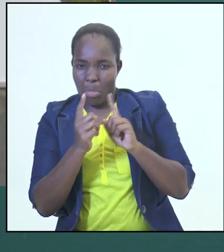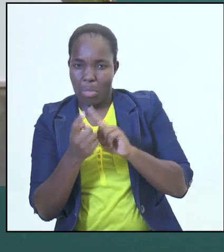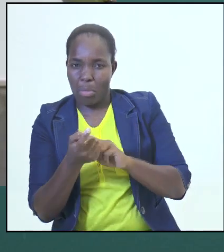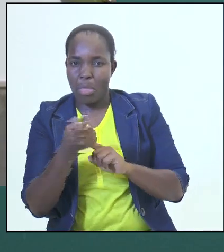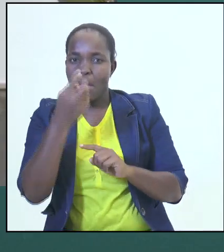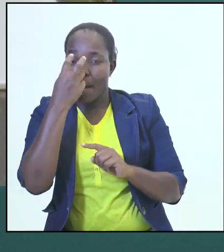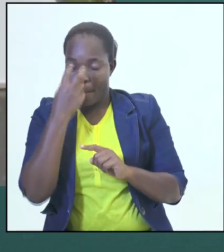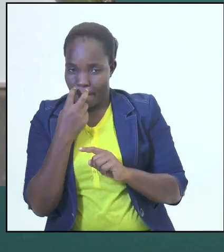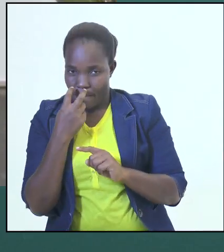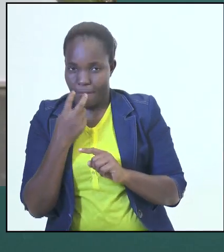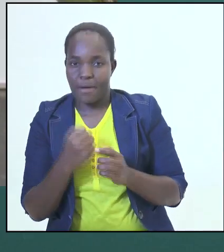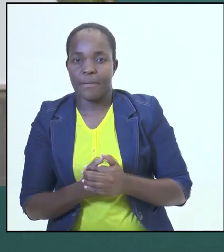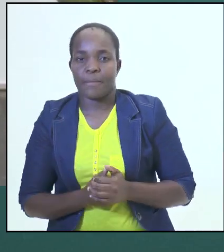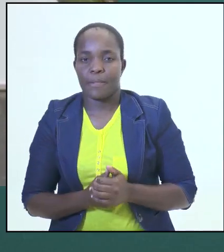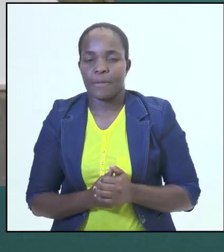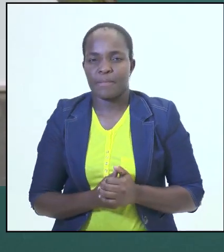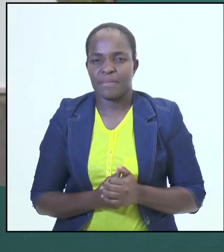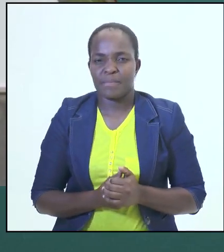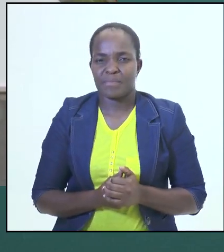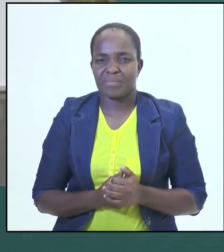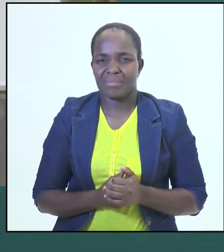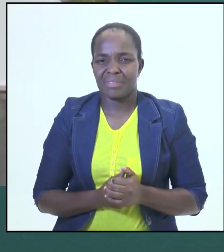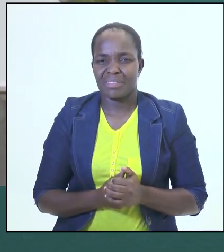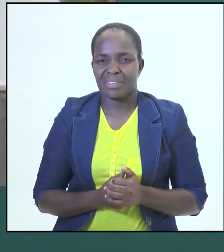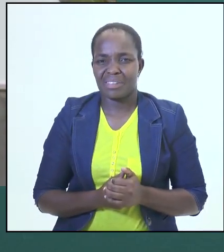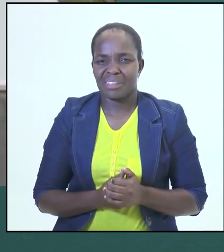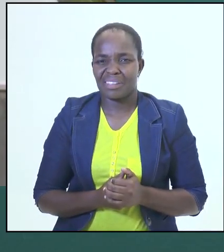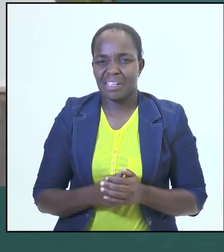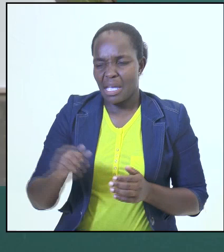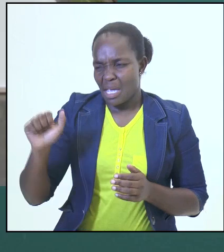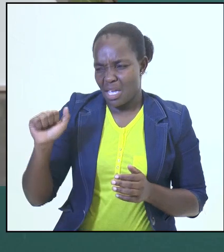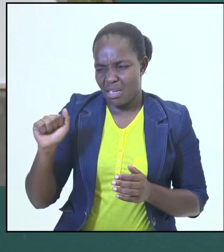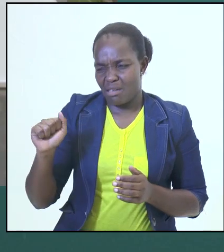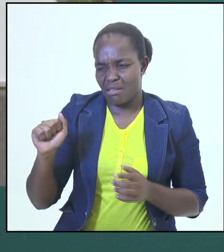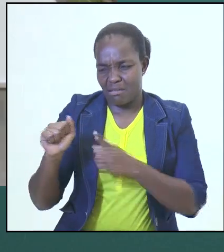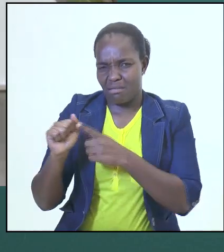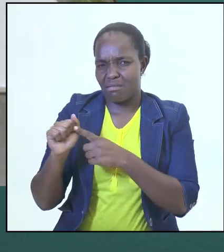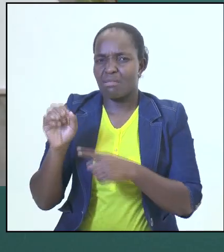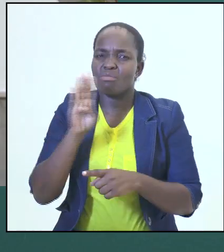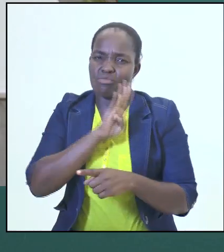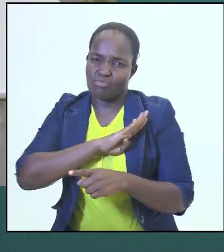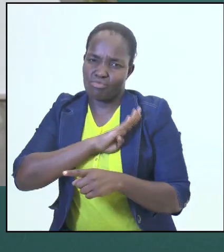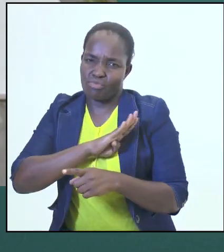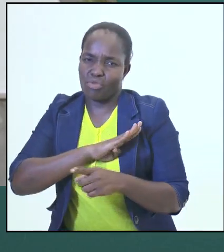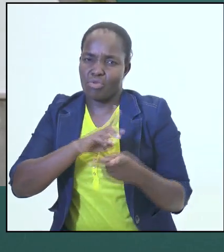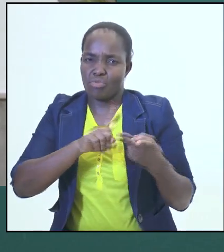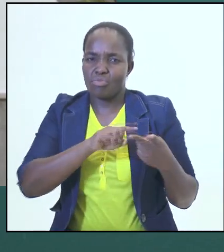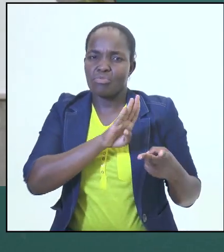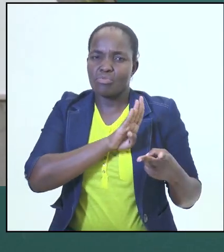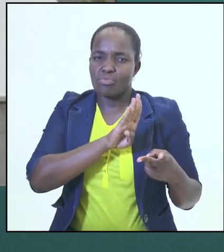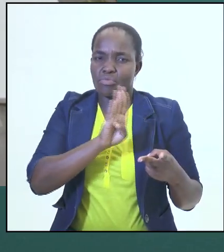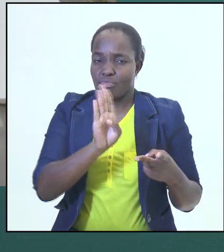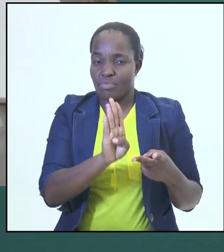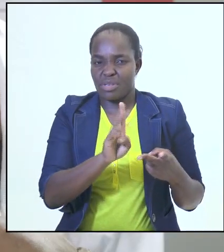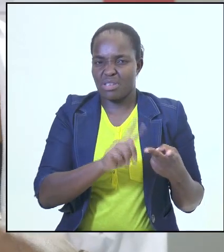Wow. Leaf A from the bucket has turned brown and not black. And leaf B has